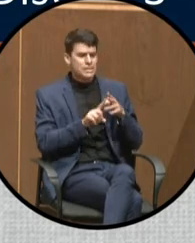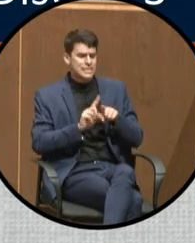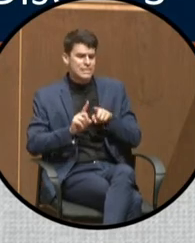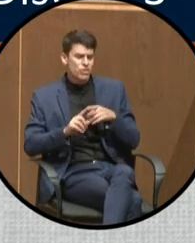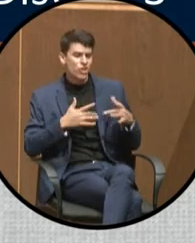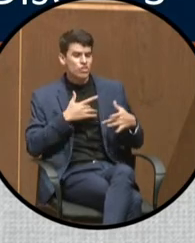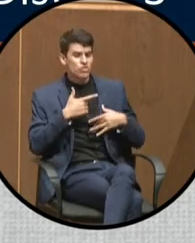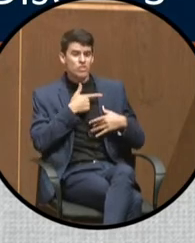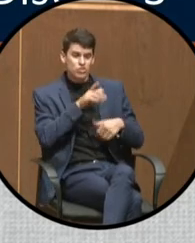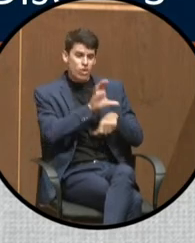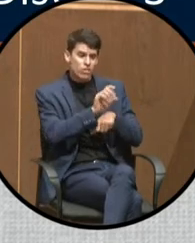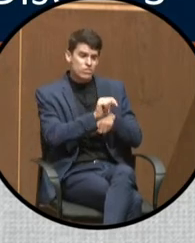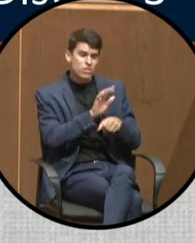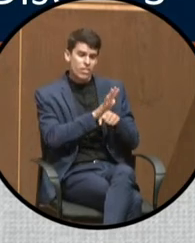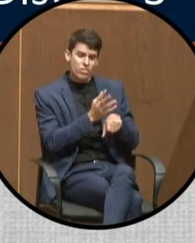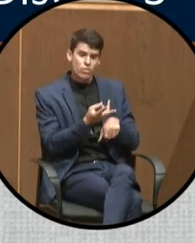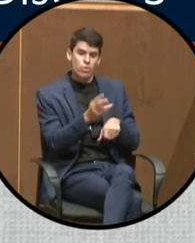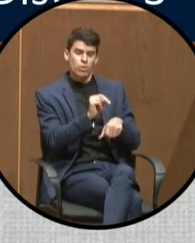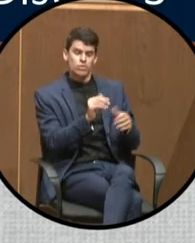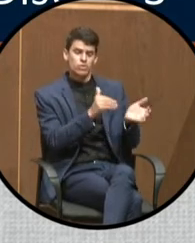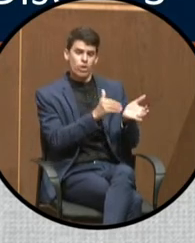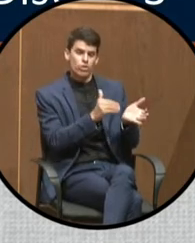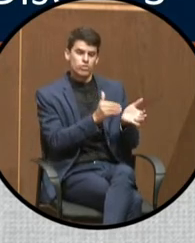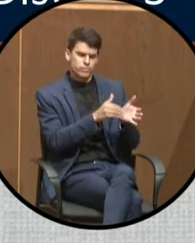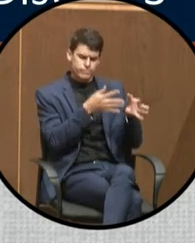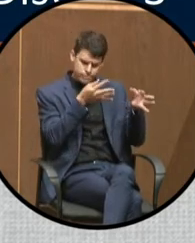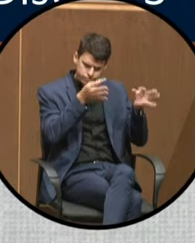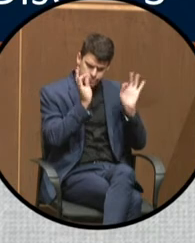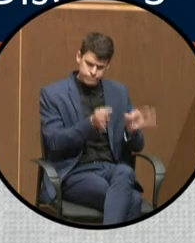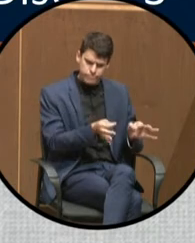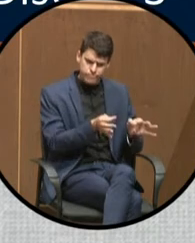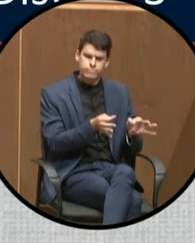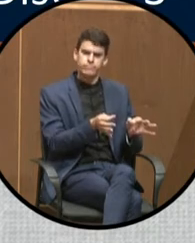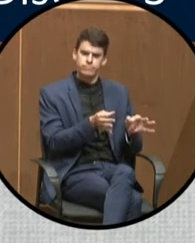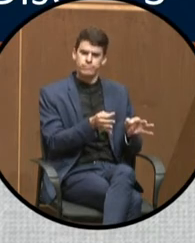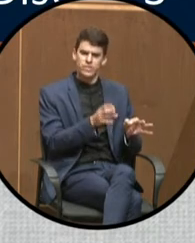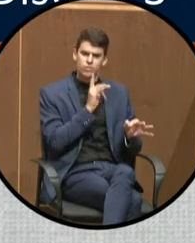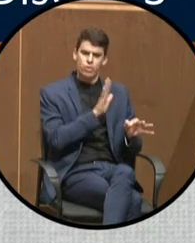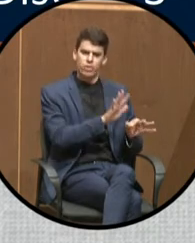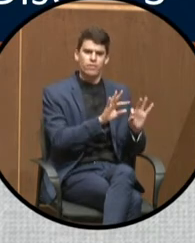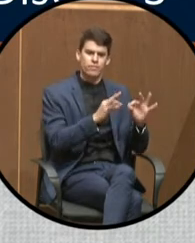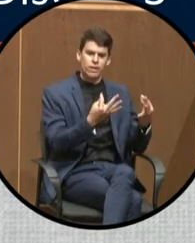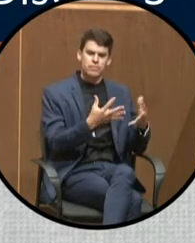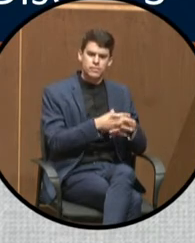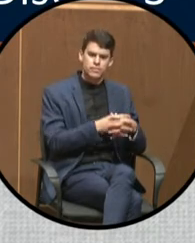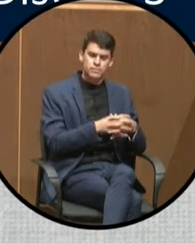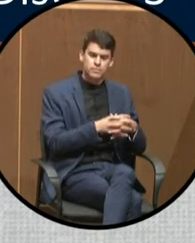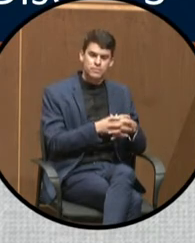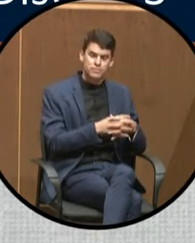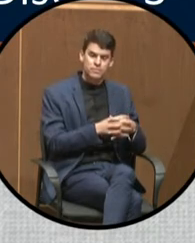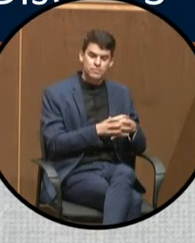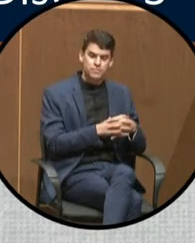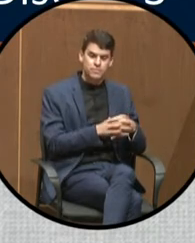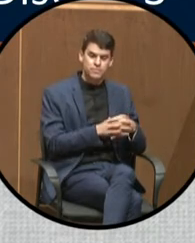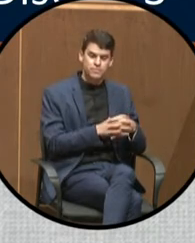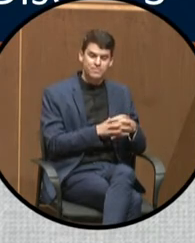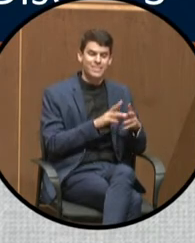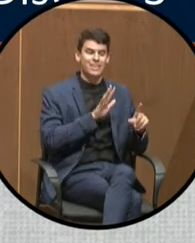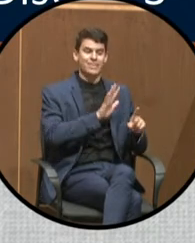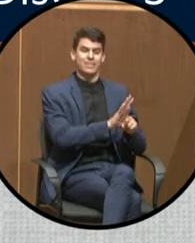with their own physicians to make an informed decision for their family. But those are their